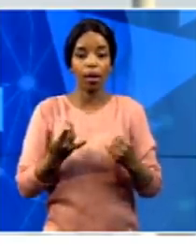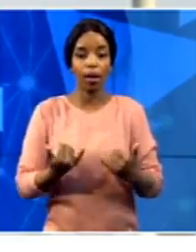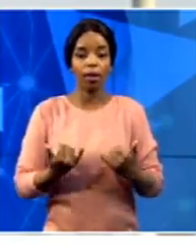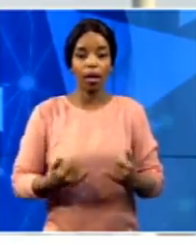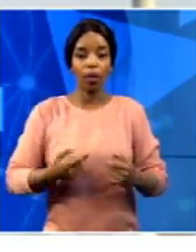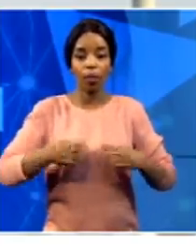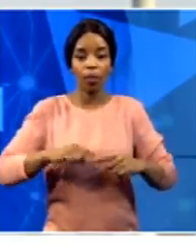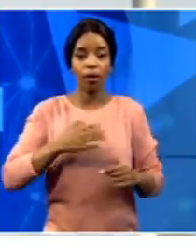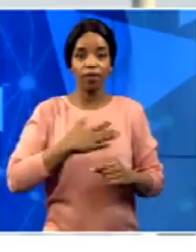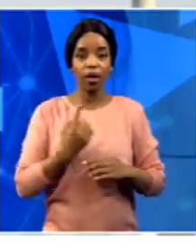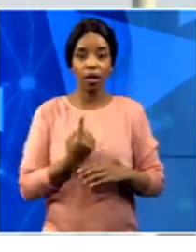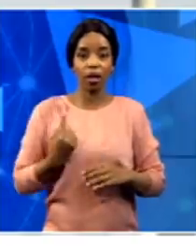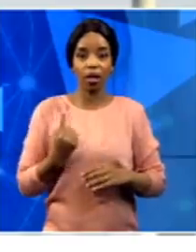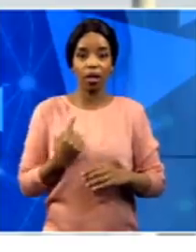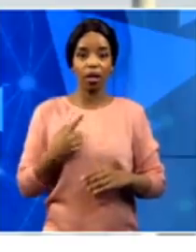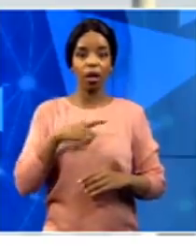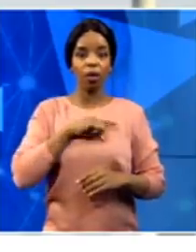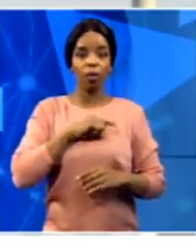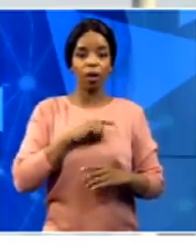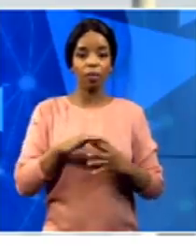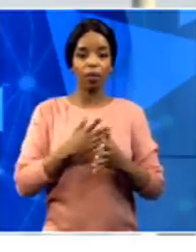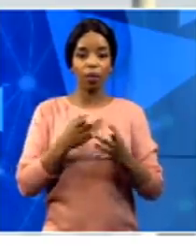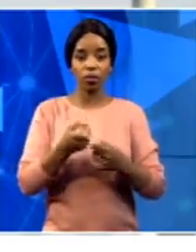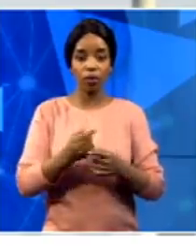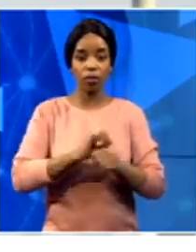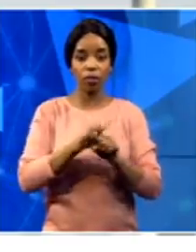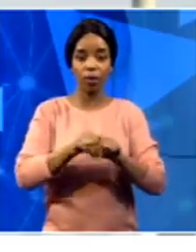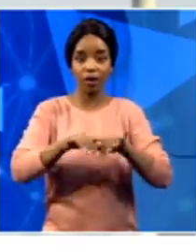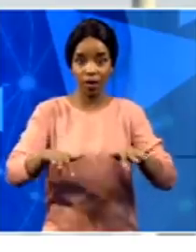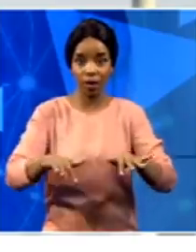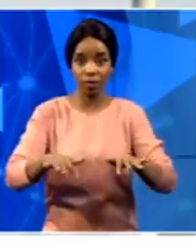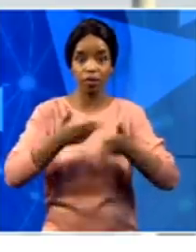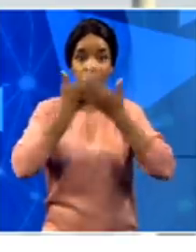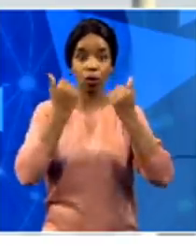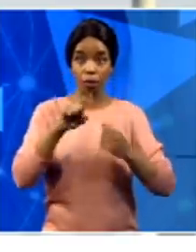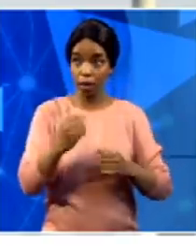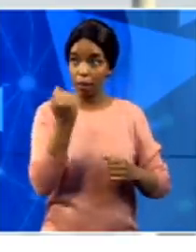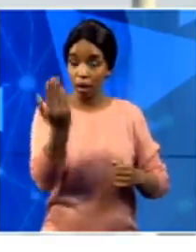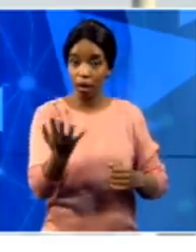this coronavirus. So we don't know, maybe we can claim the UIF or not.